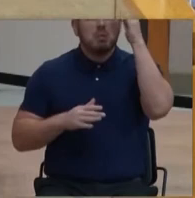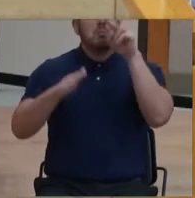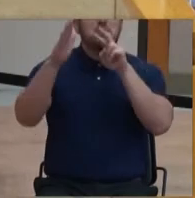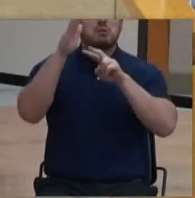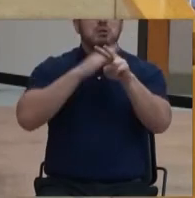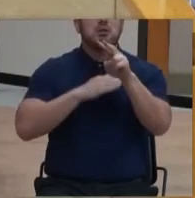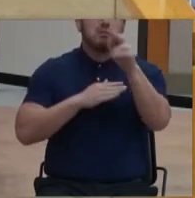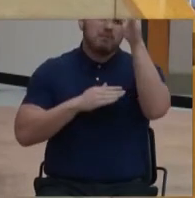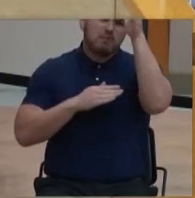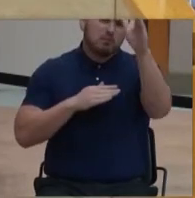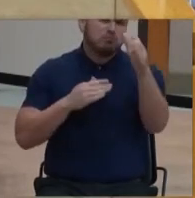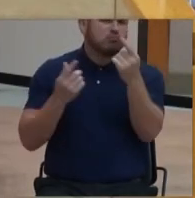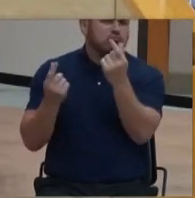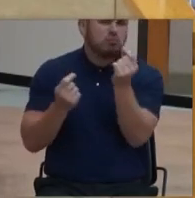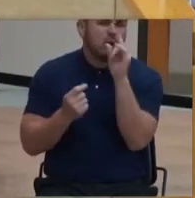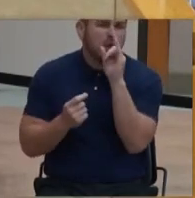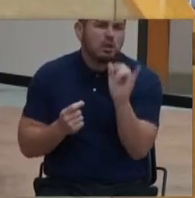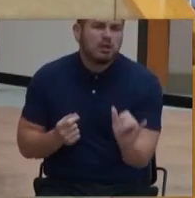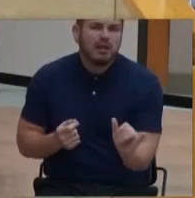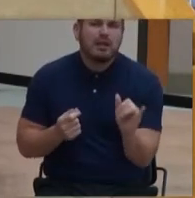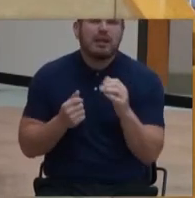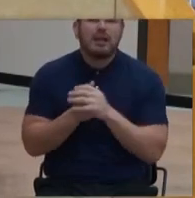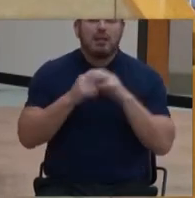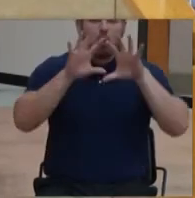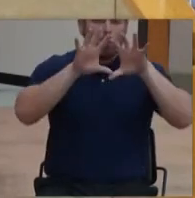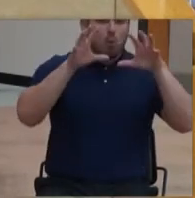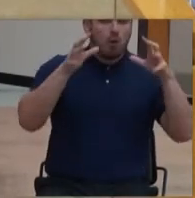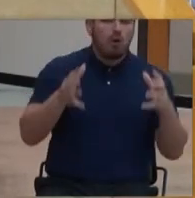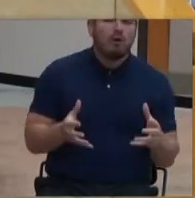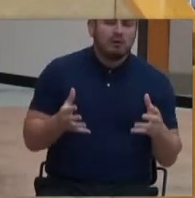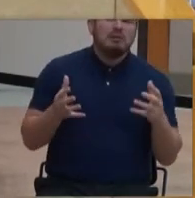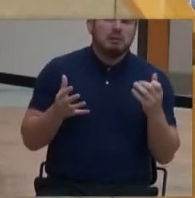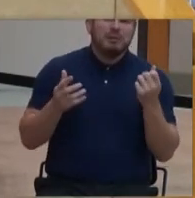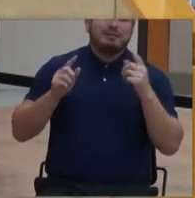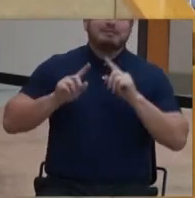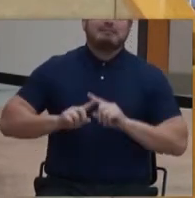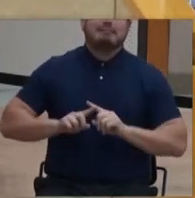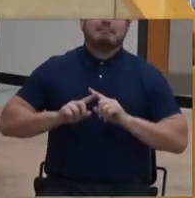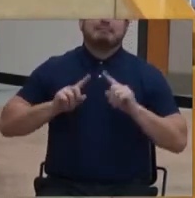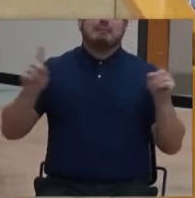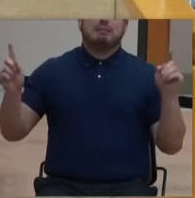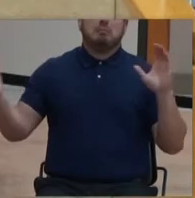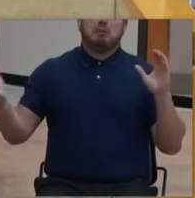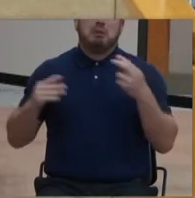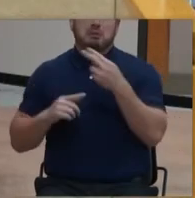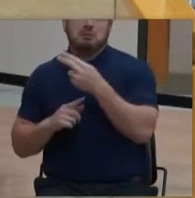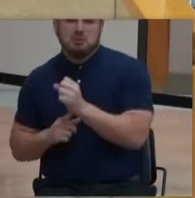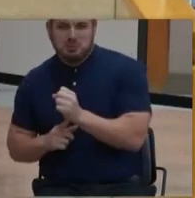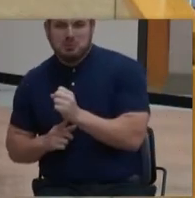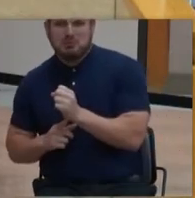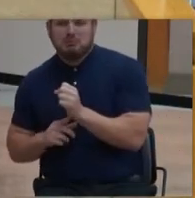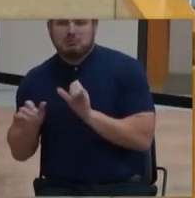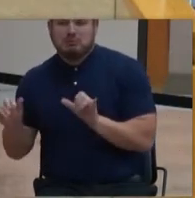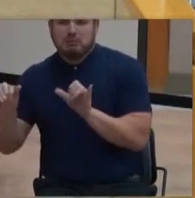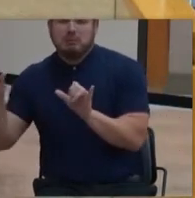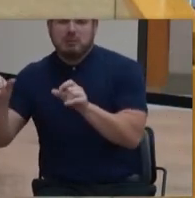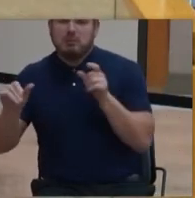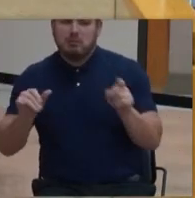world is outside of the routinely comfort of high school, if you guys want to think of it that way.